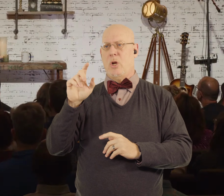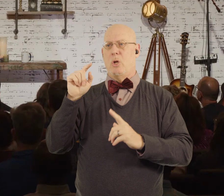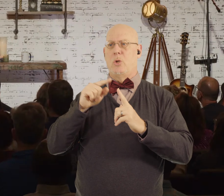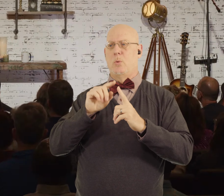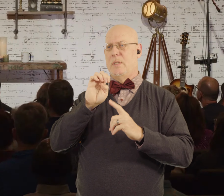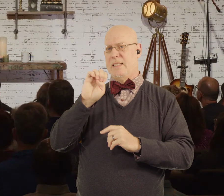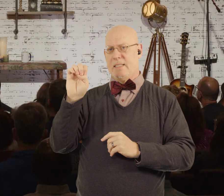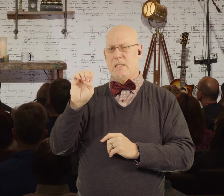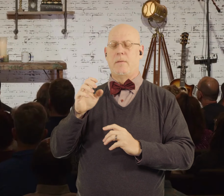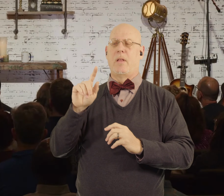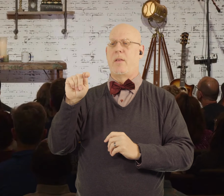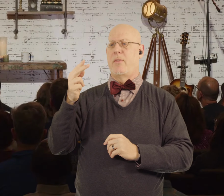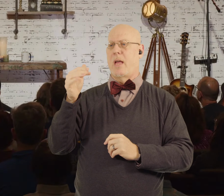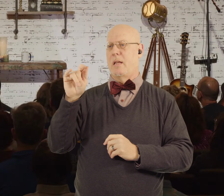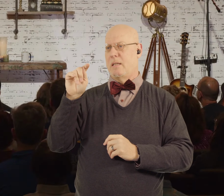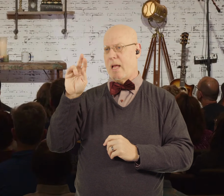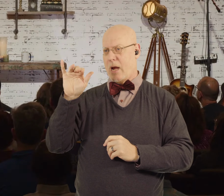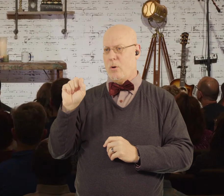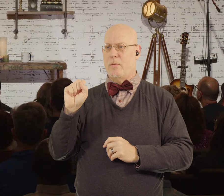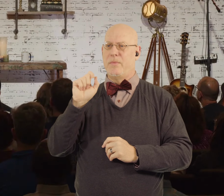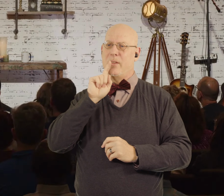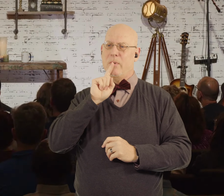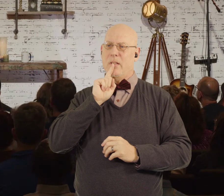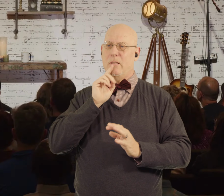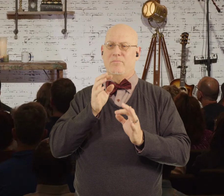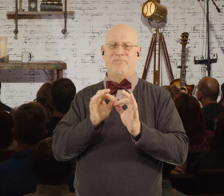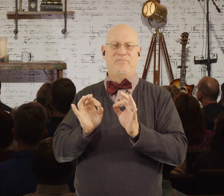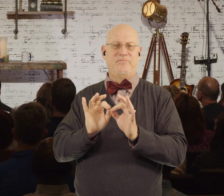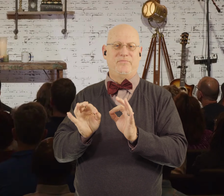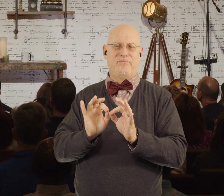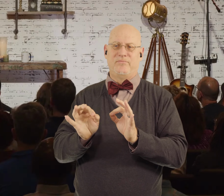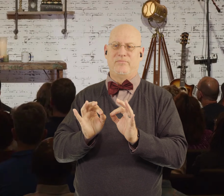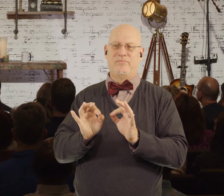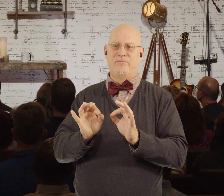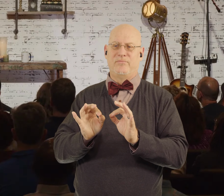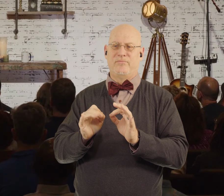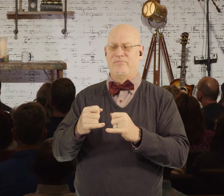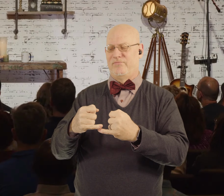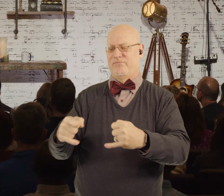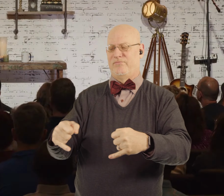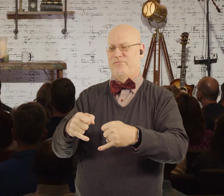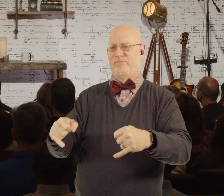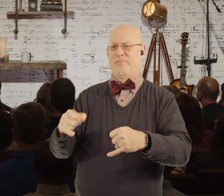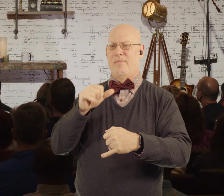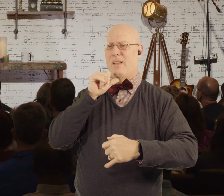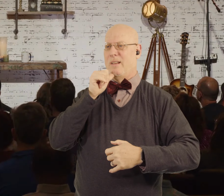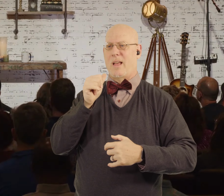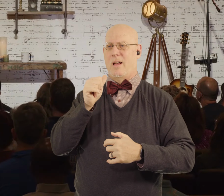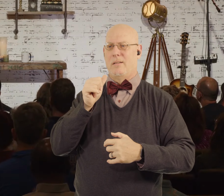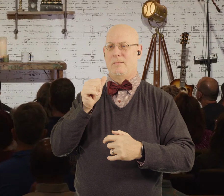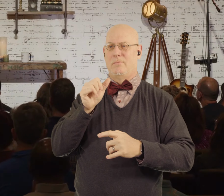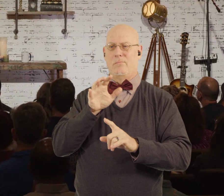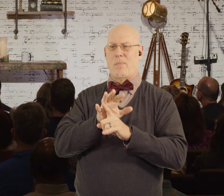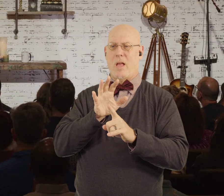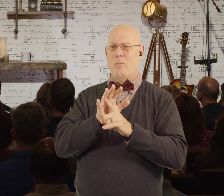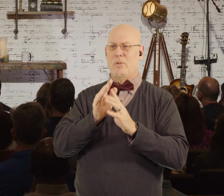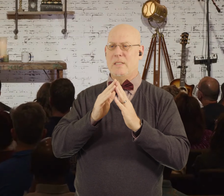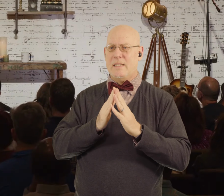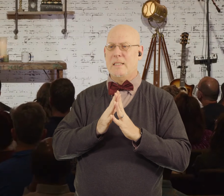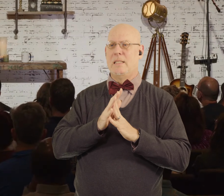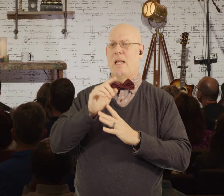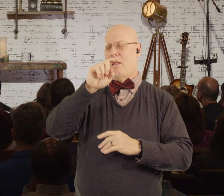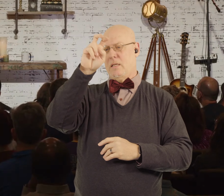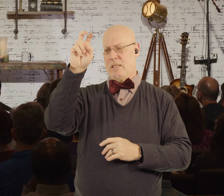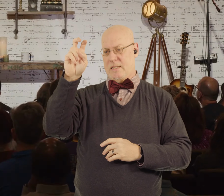then over to the east, to Thyatira, this really insignificant, kind of marginalized, non-notable